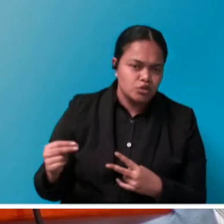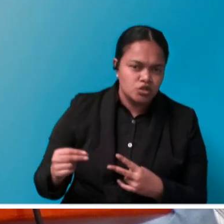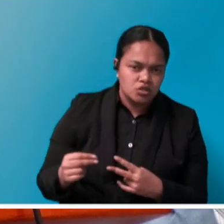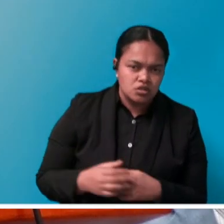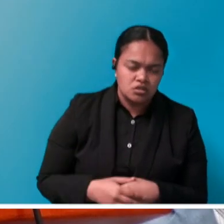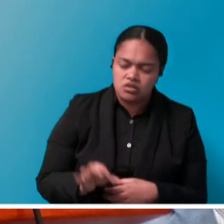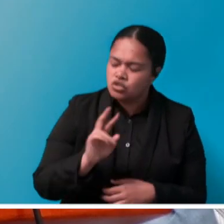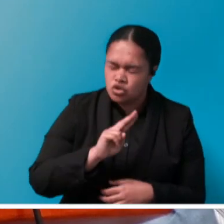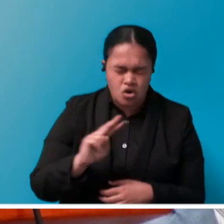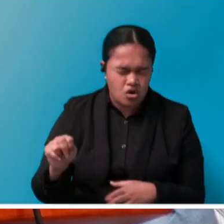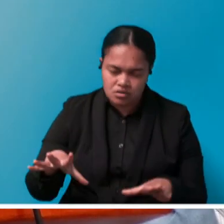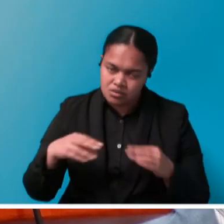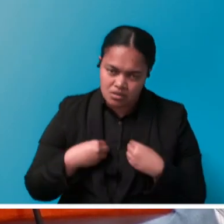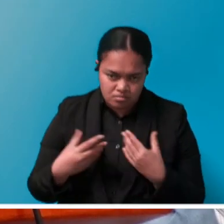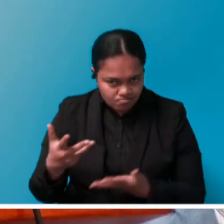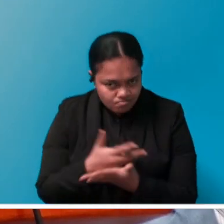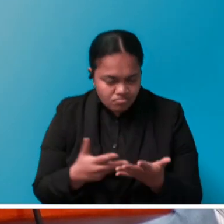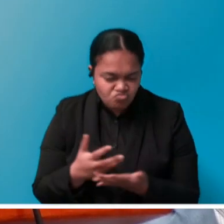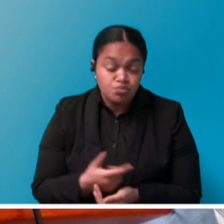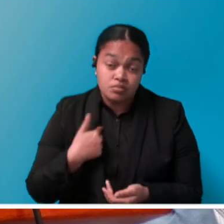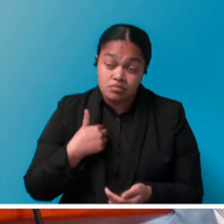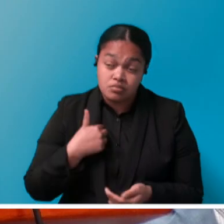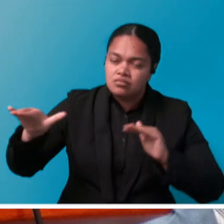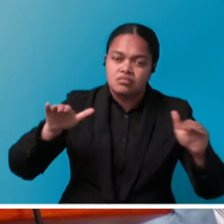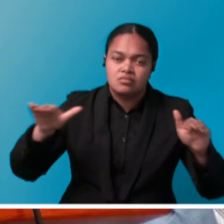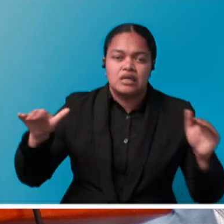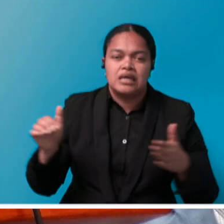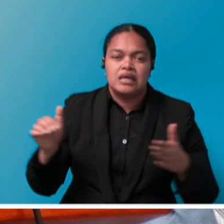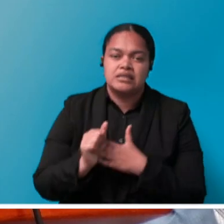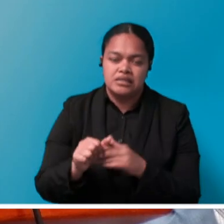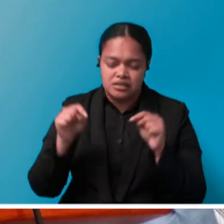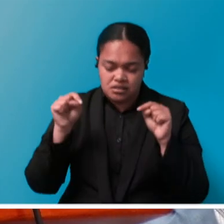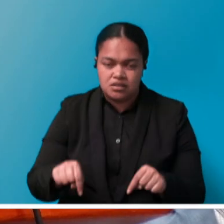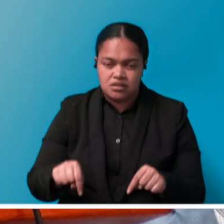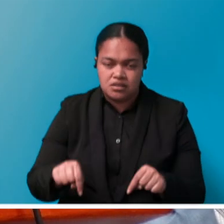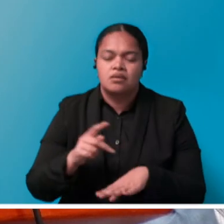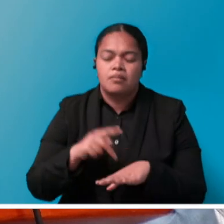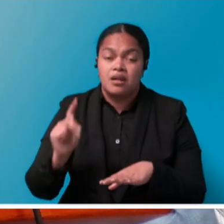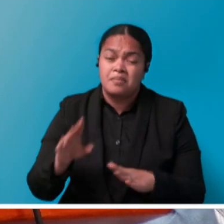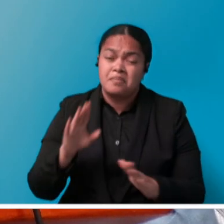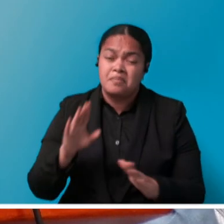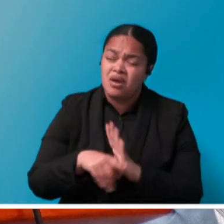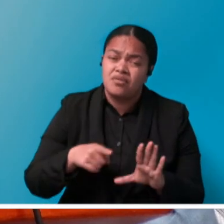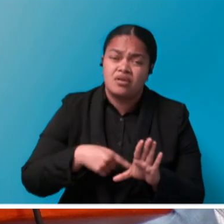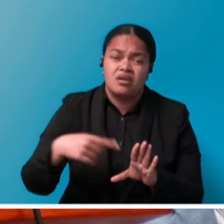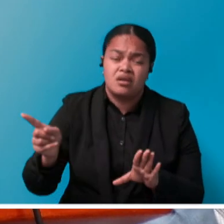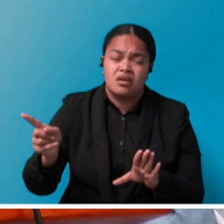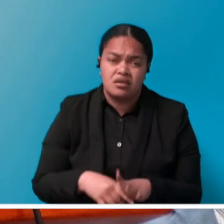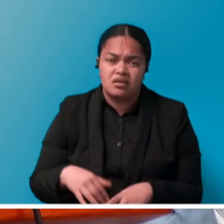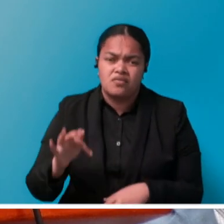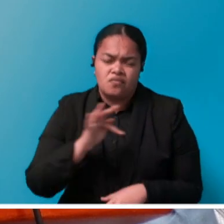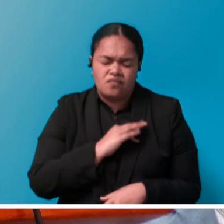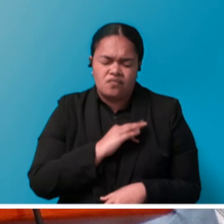non-negotiable. Mr. Speaker, I'm calling on our leaders in this House, in private sector, faith leaders, community